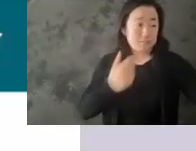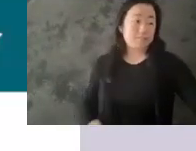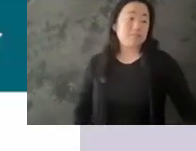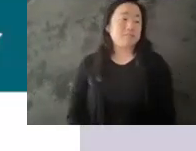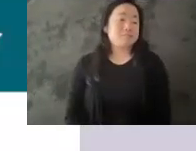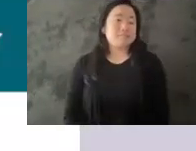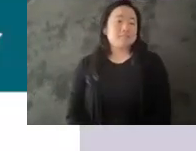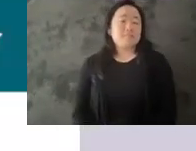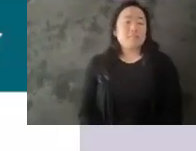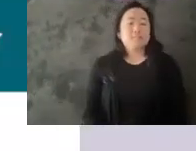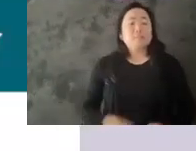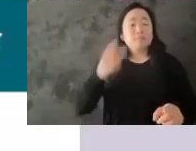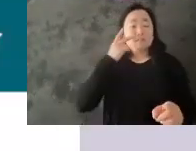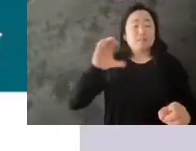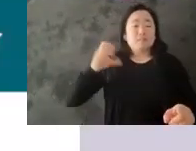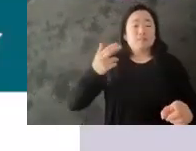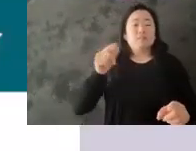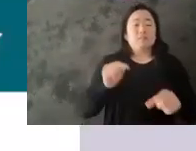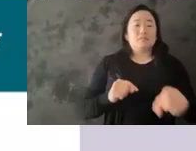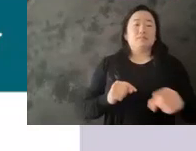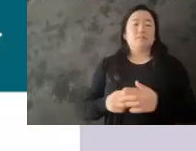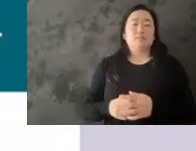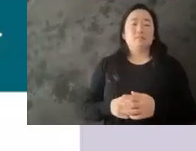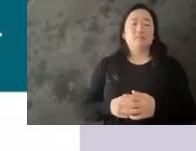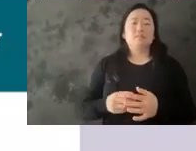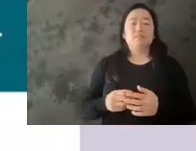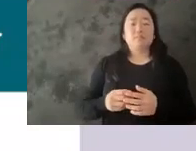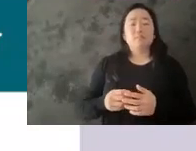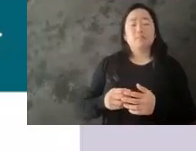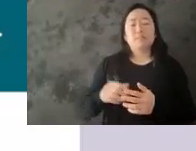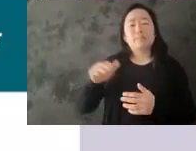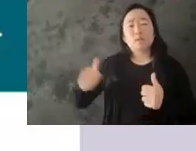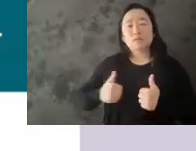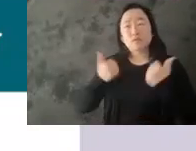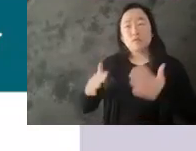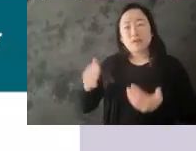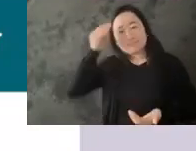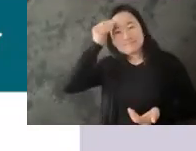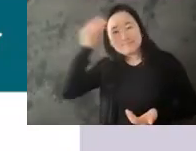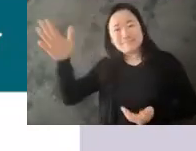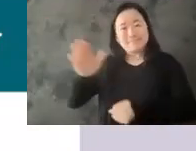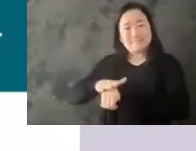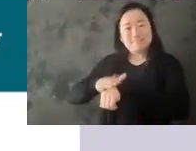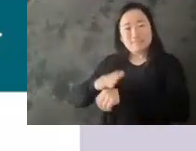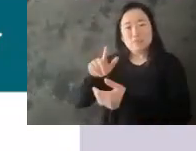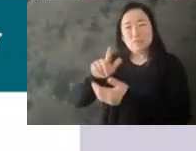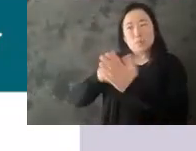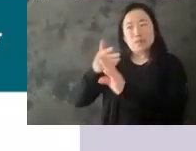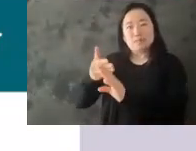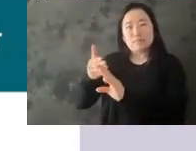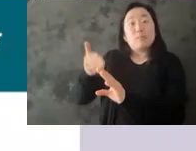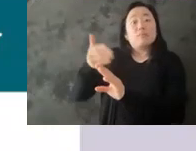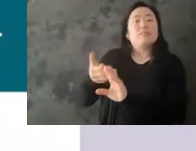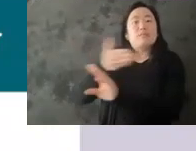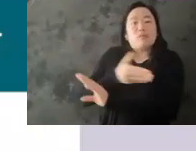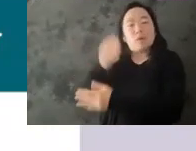I'm also seeing someone in the chat making sure to give survivors a heads up and what they might expect in advance. Yeah. So kind of